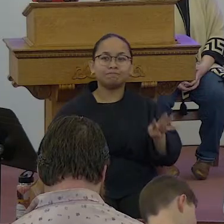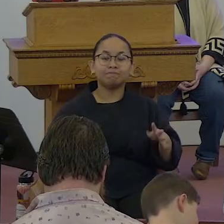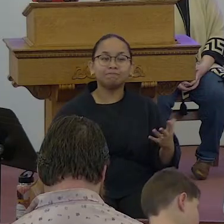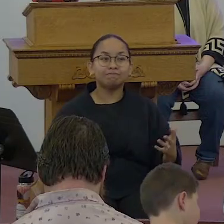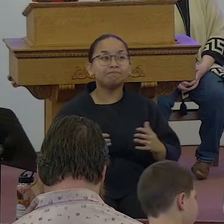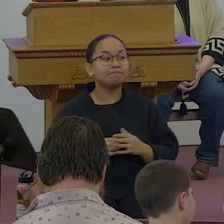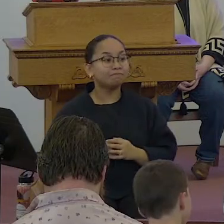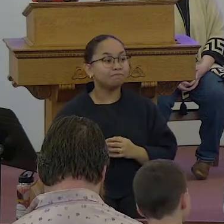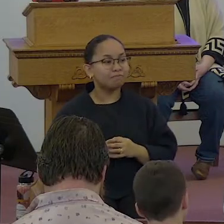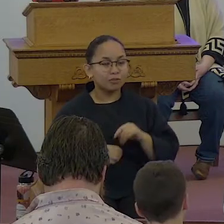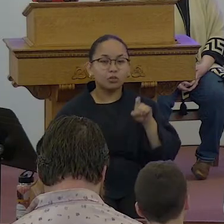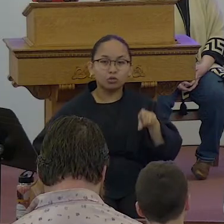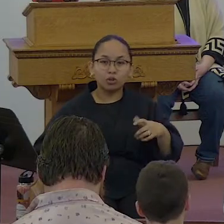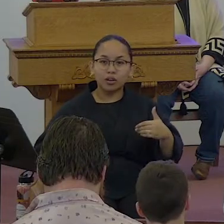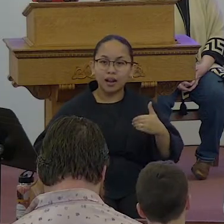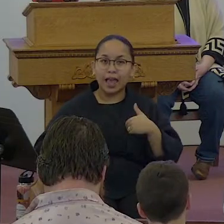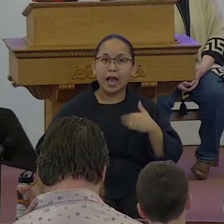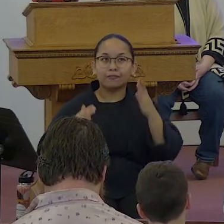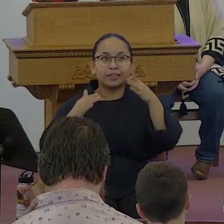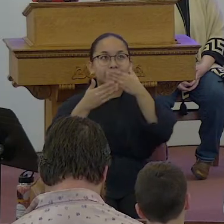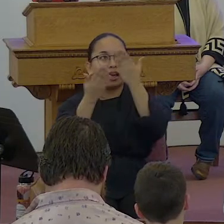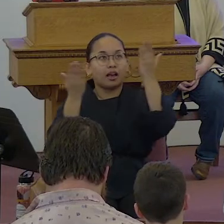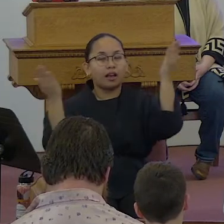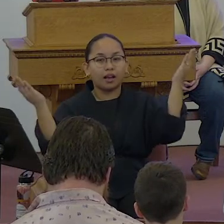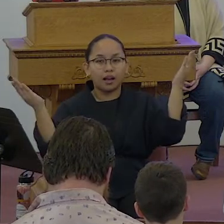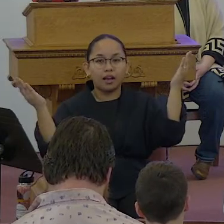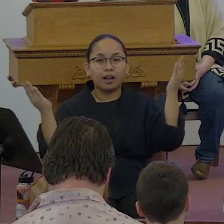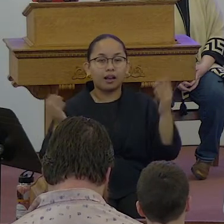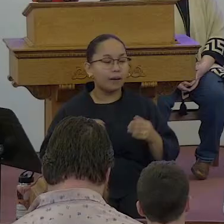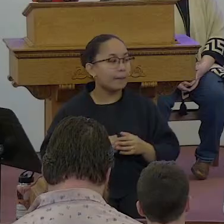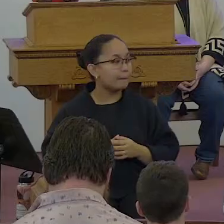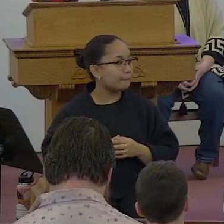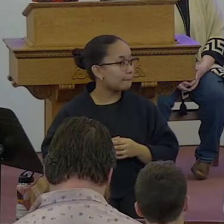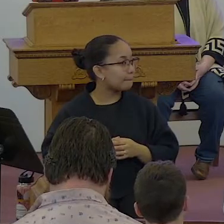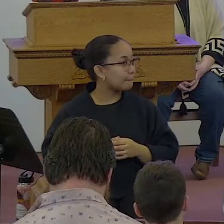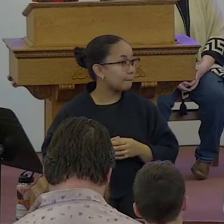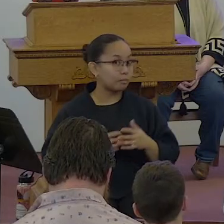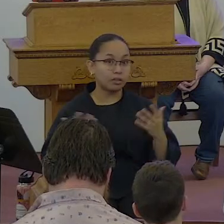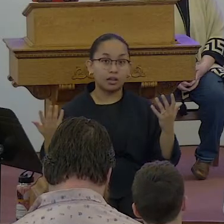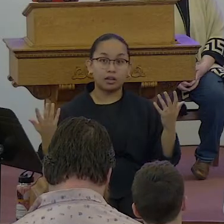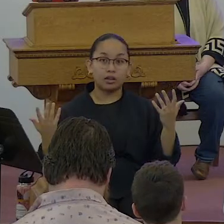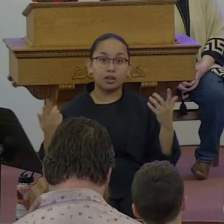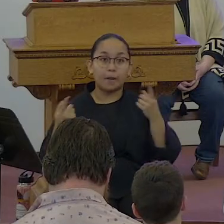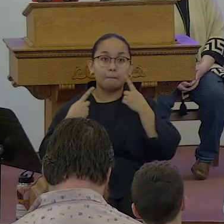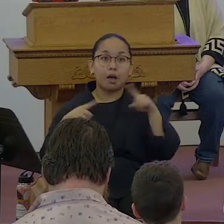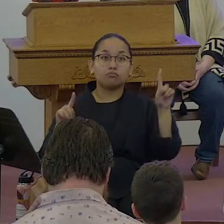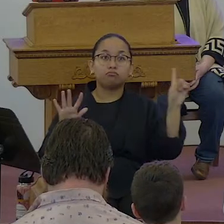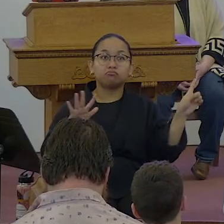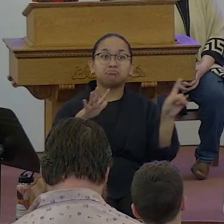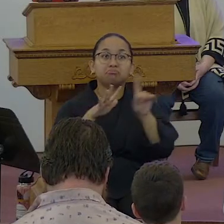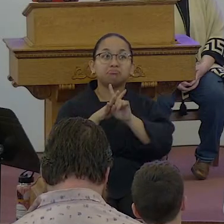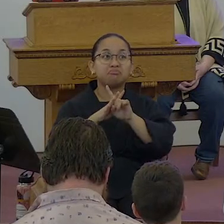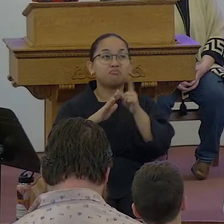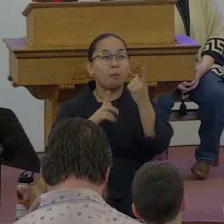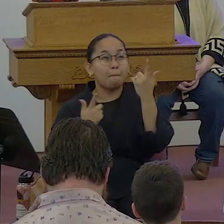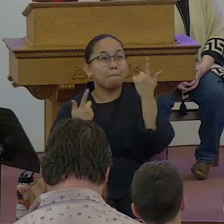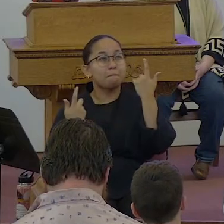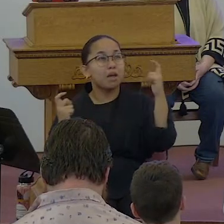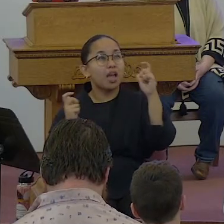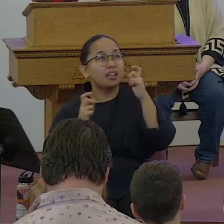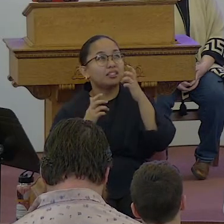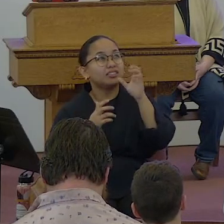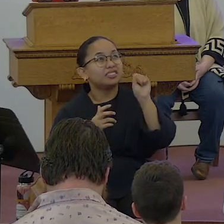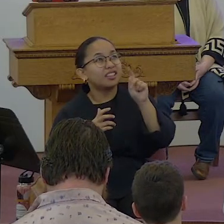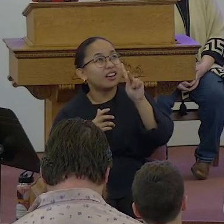Mama. "Better have some sky here." And there it was, one big sky